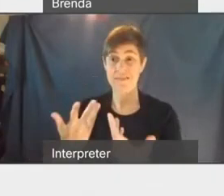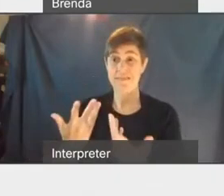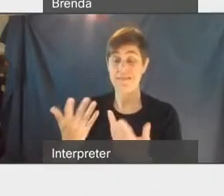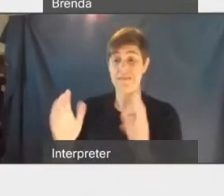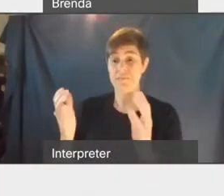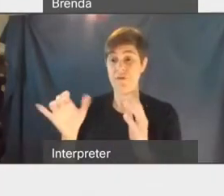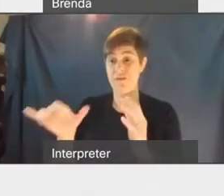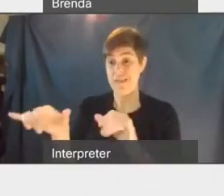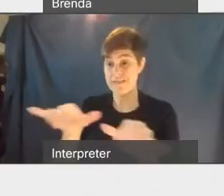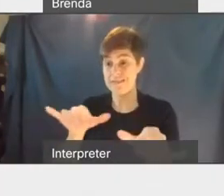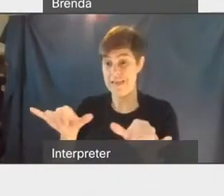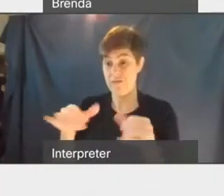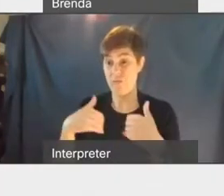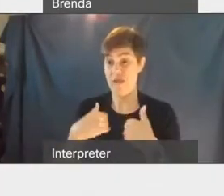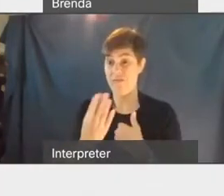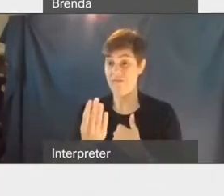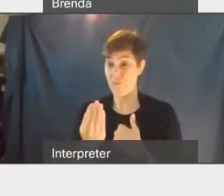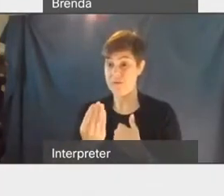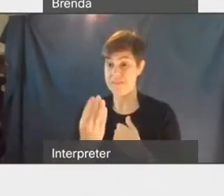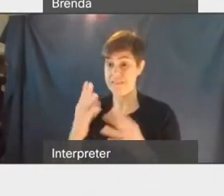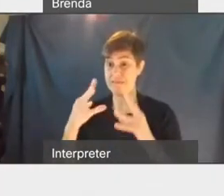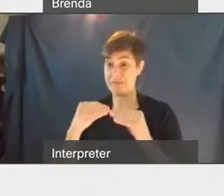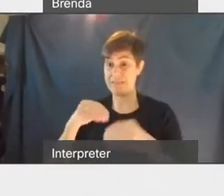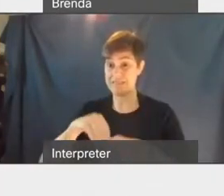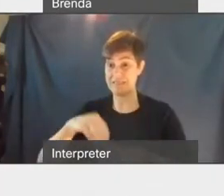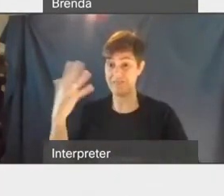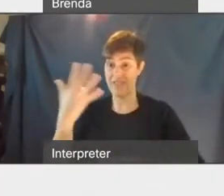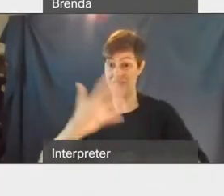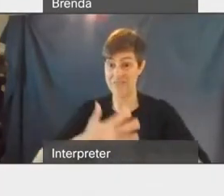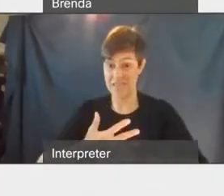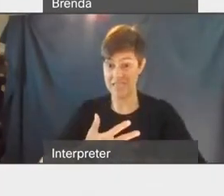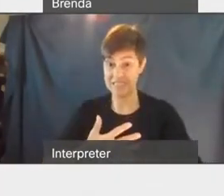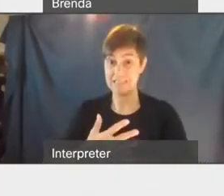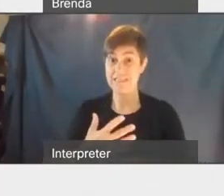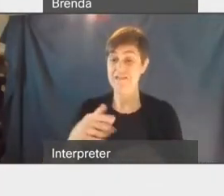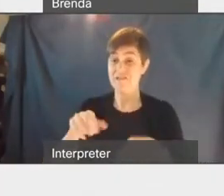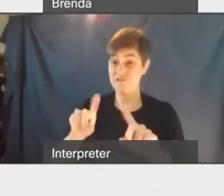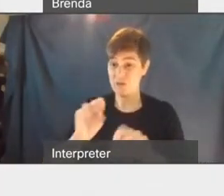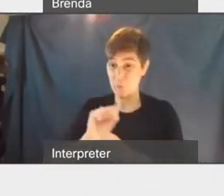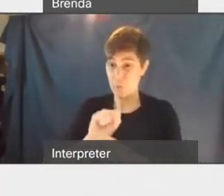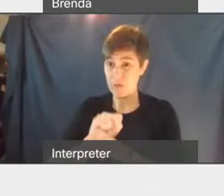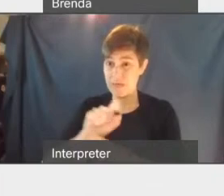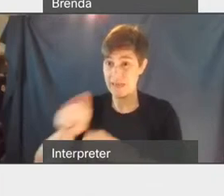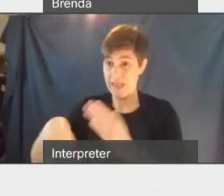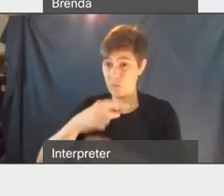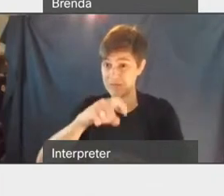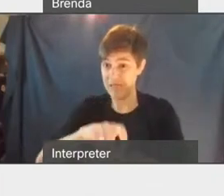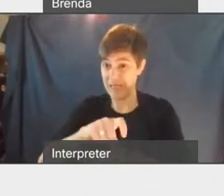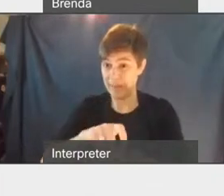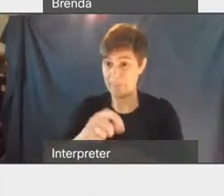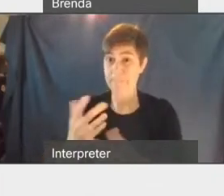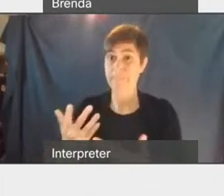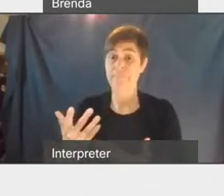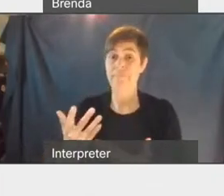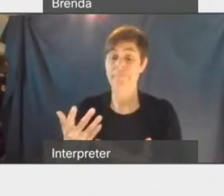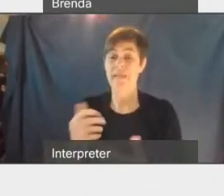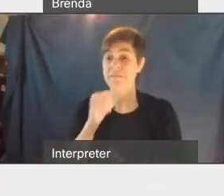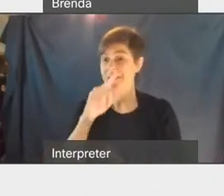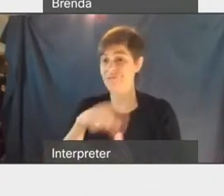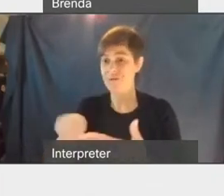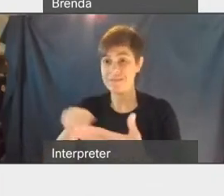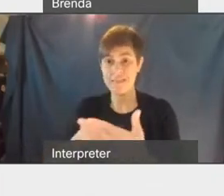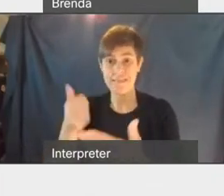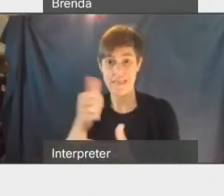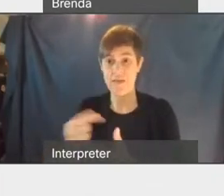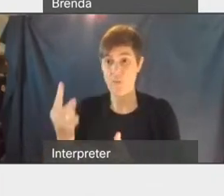having 14 meetings in 5 days. All of them during working hours. Not to attack anybody in the crowd,